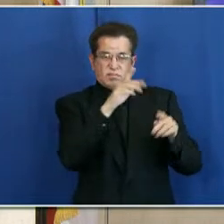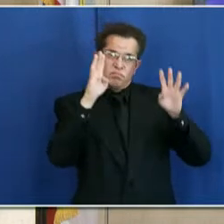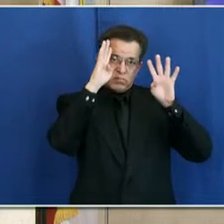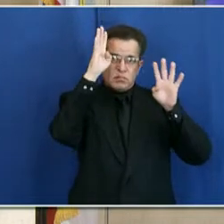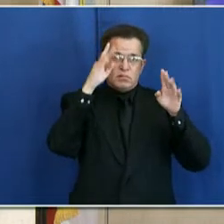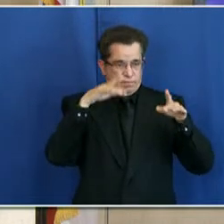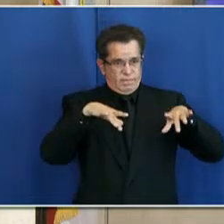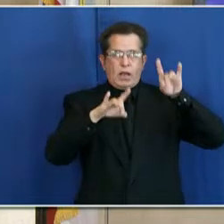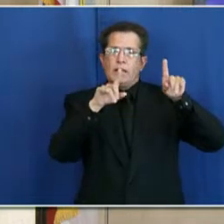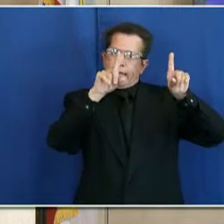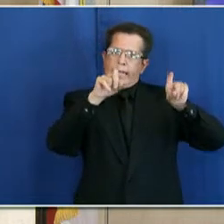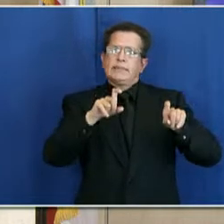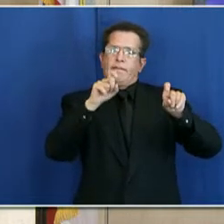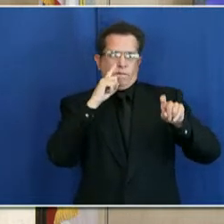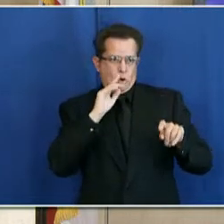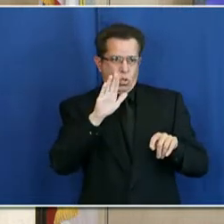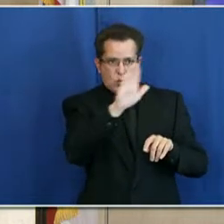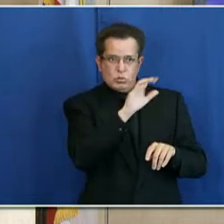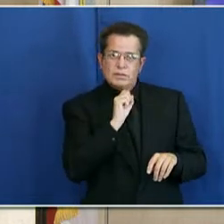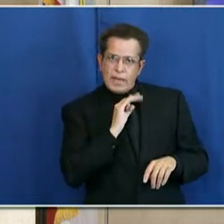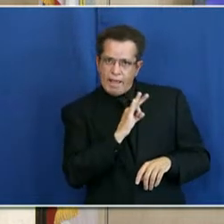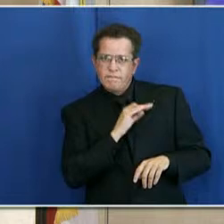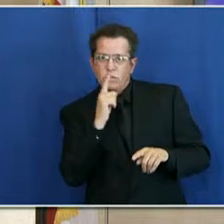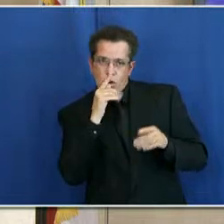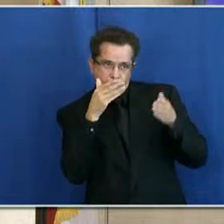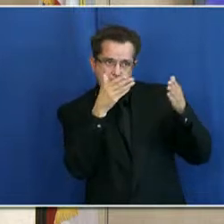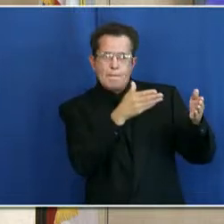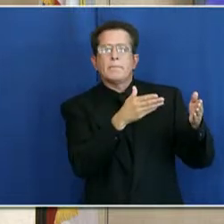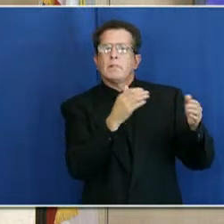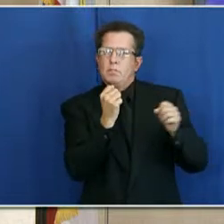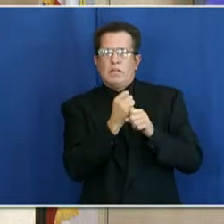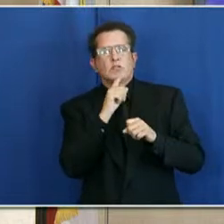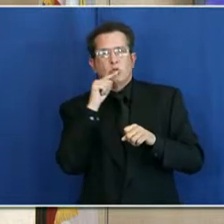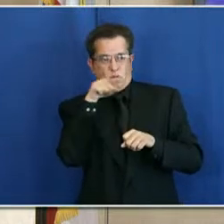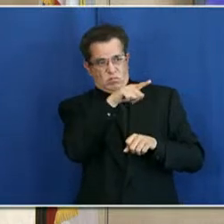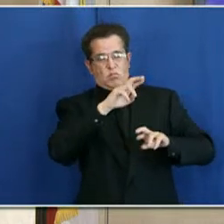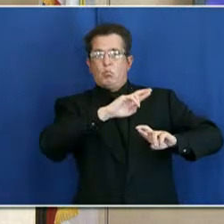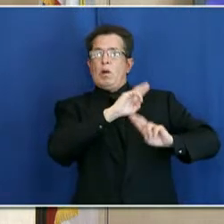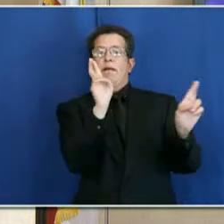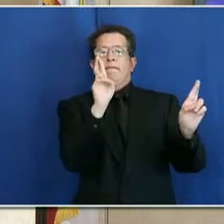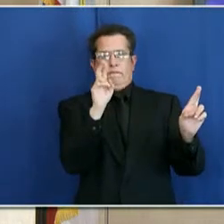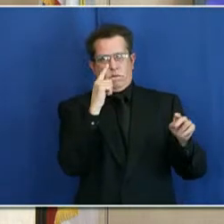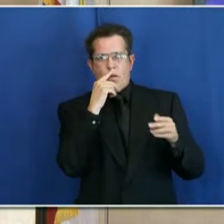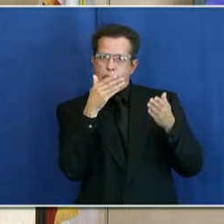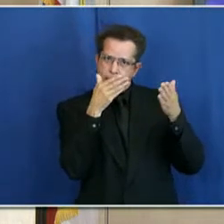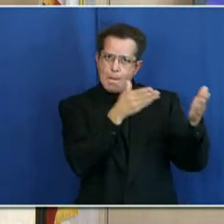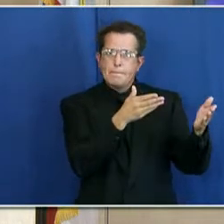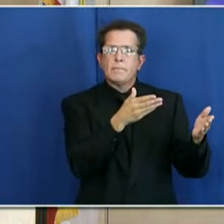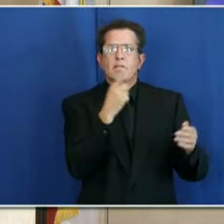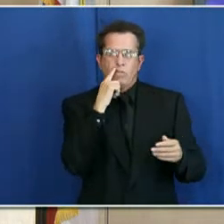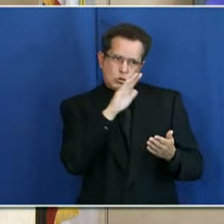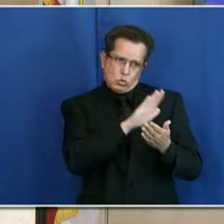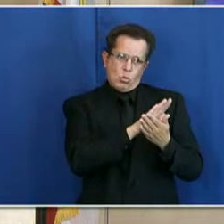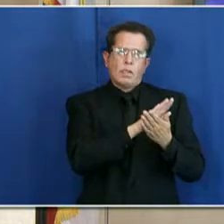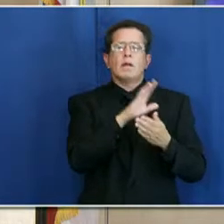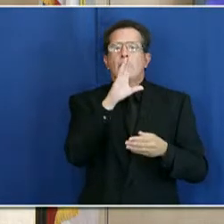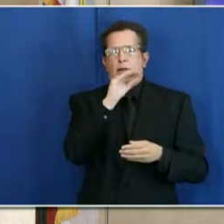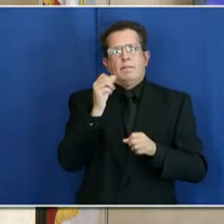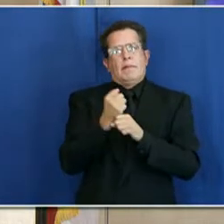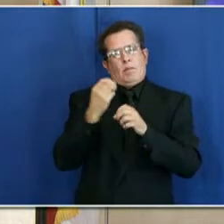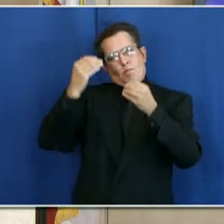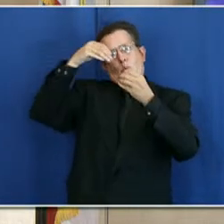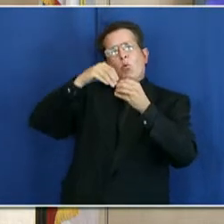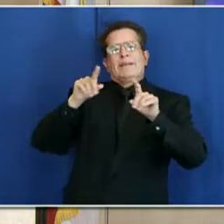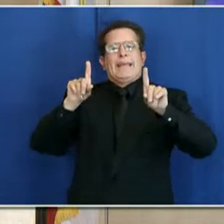these testing programs for the staff of our educational institutions. We want to make sure that's available to all of them, and the efforts that we've taken to try and make